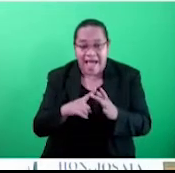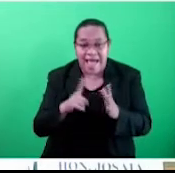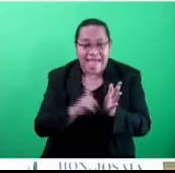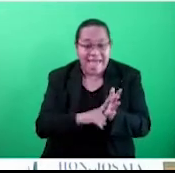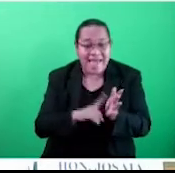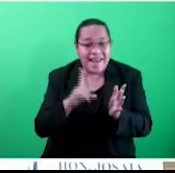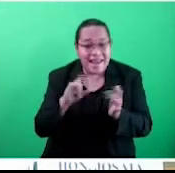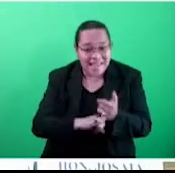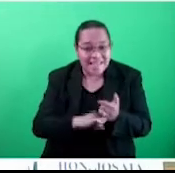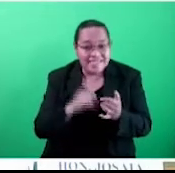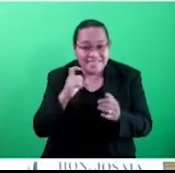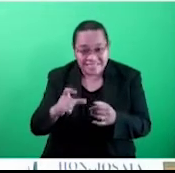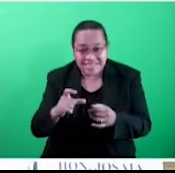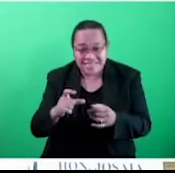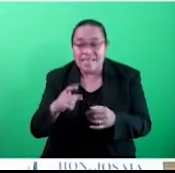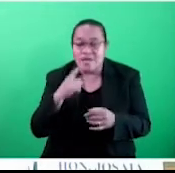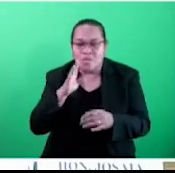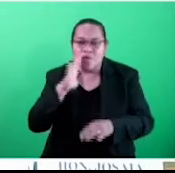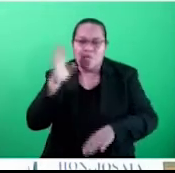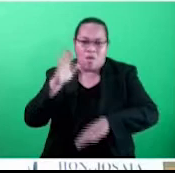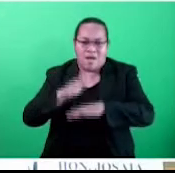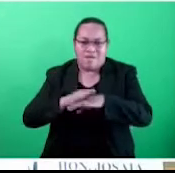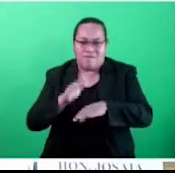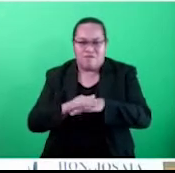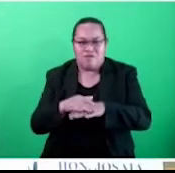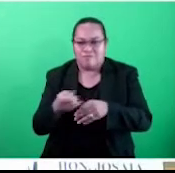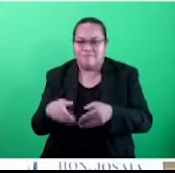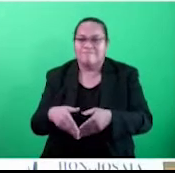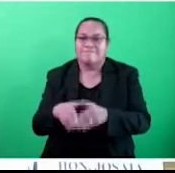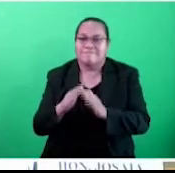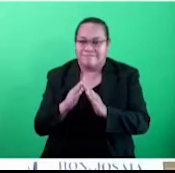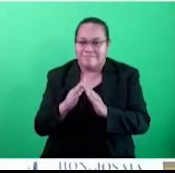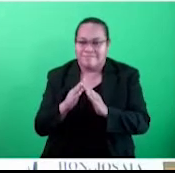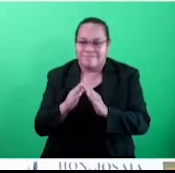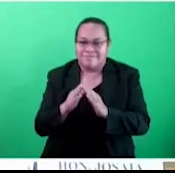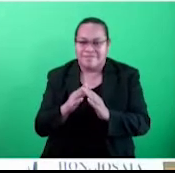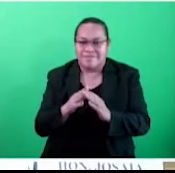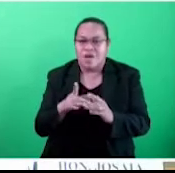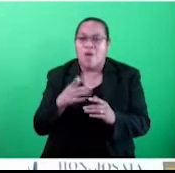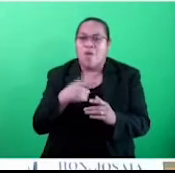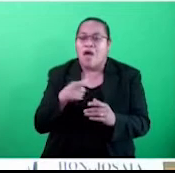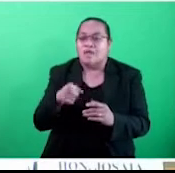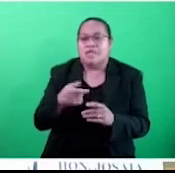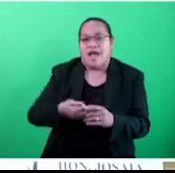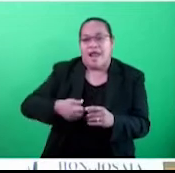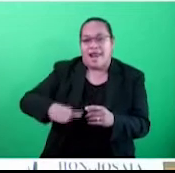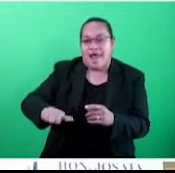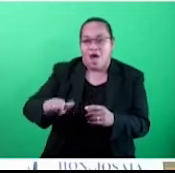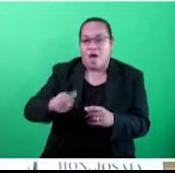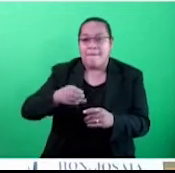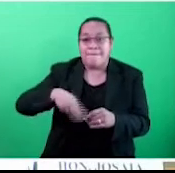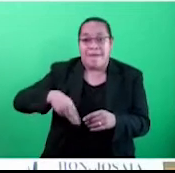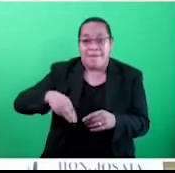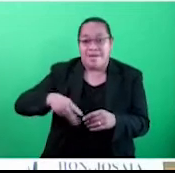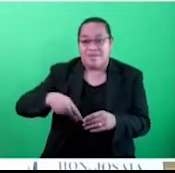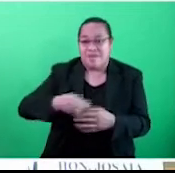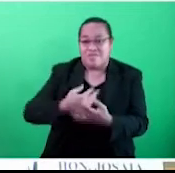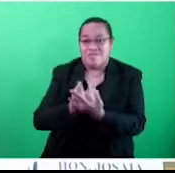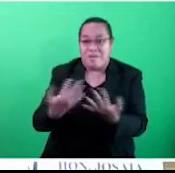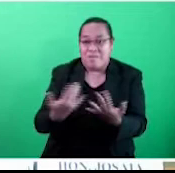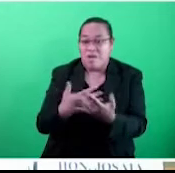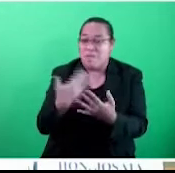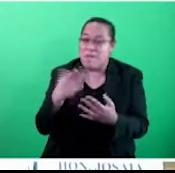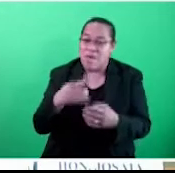has been a wonderful creation in respect of allowing members of the public who have complaints